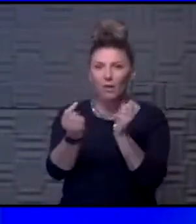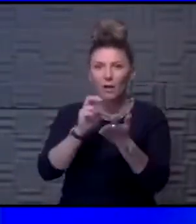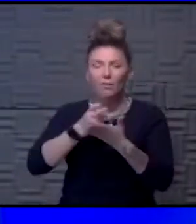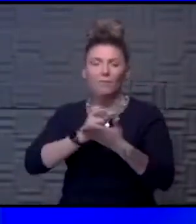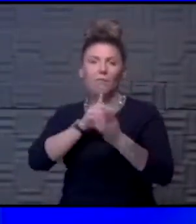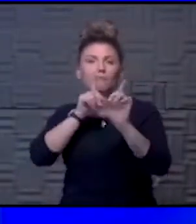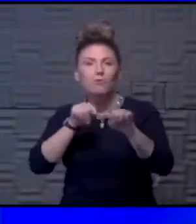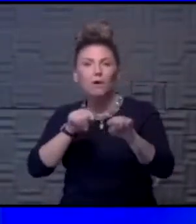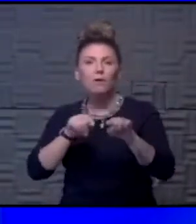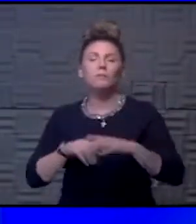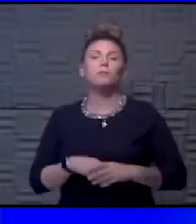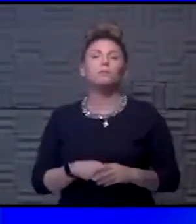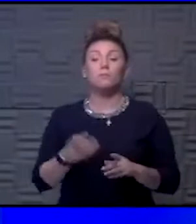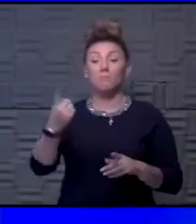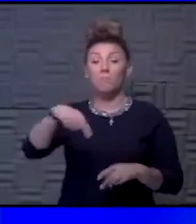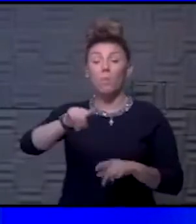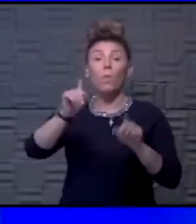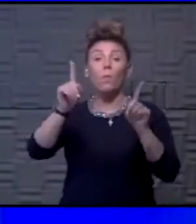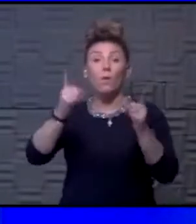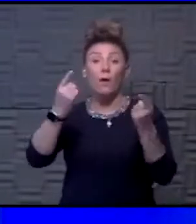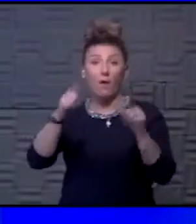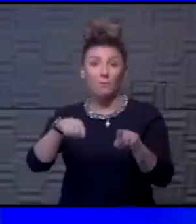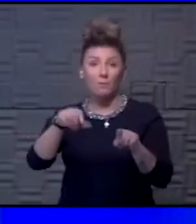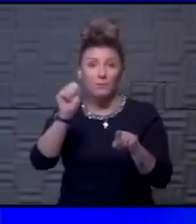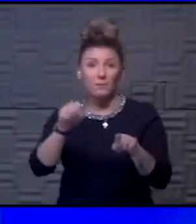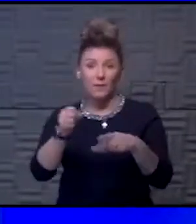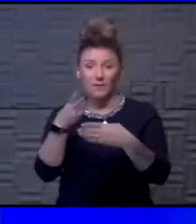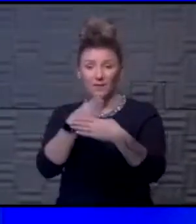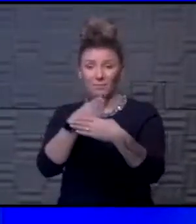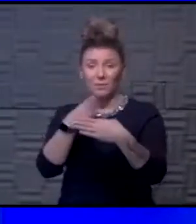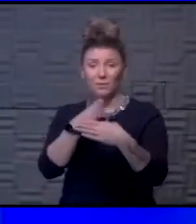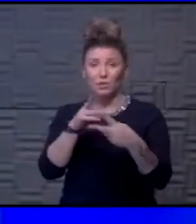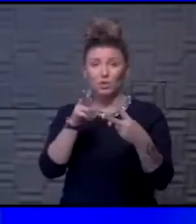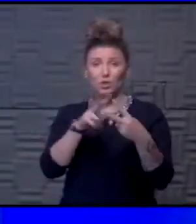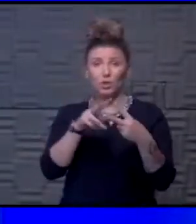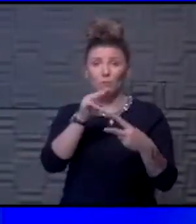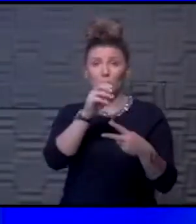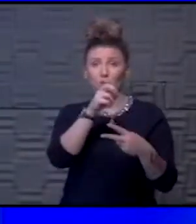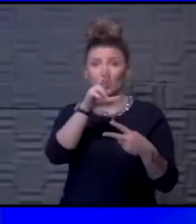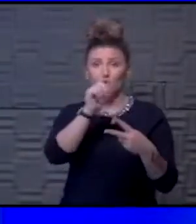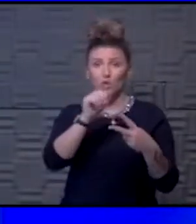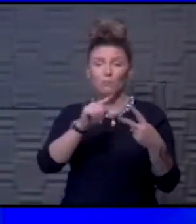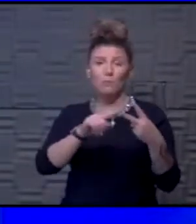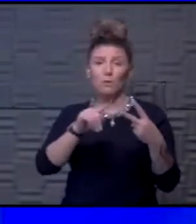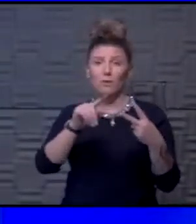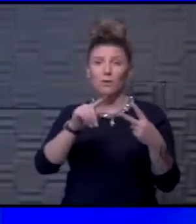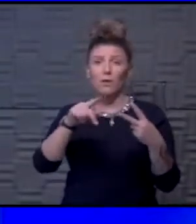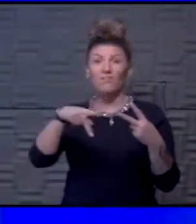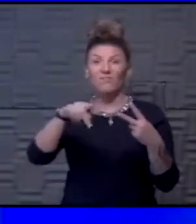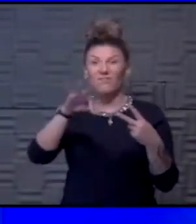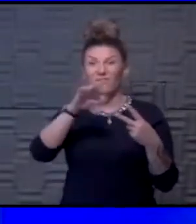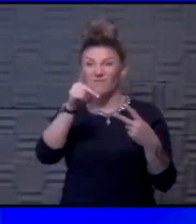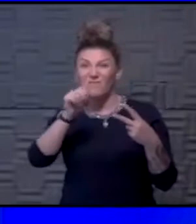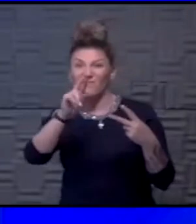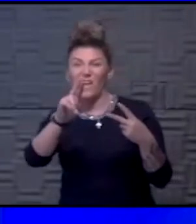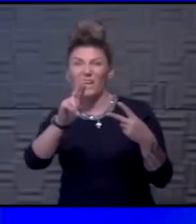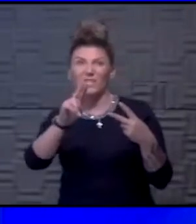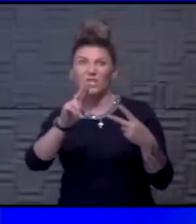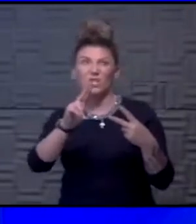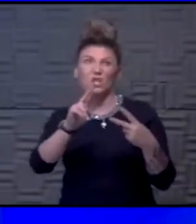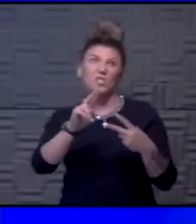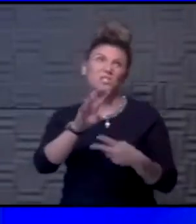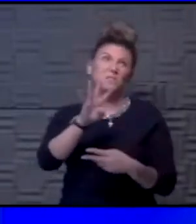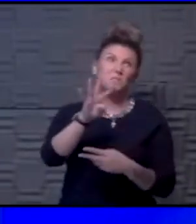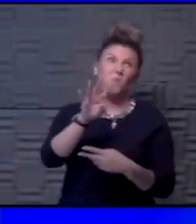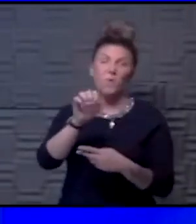that those do occur. Between Moderna and Pfizer, it's about 4.5 episodes of